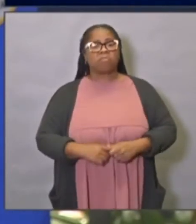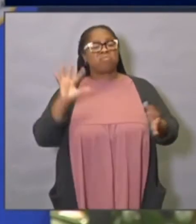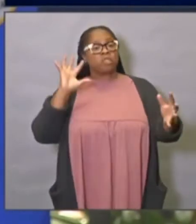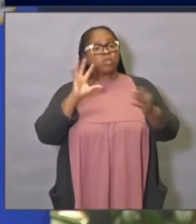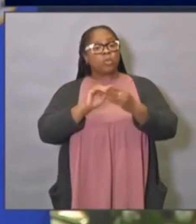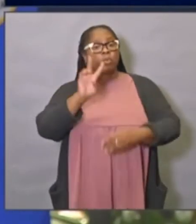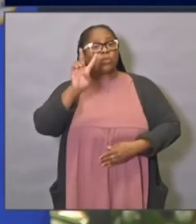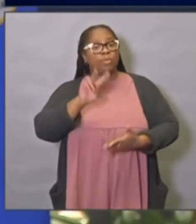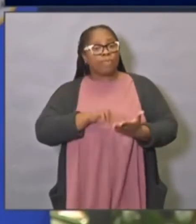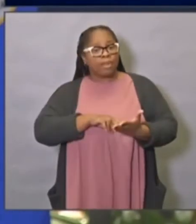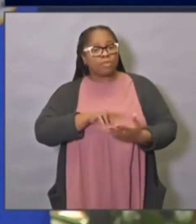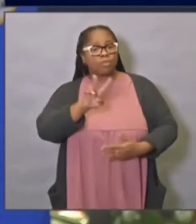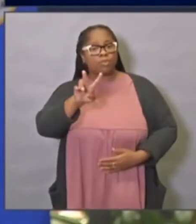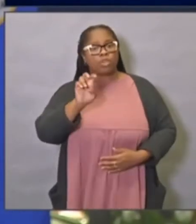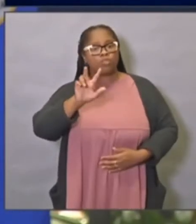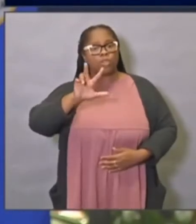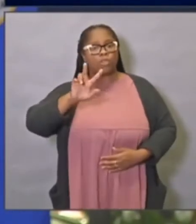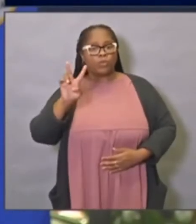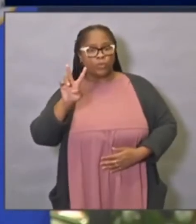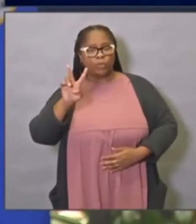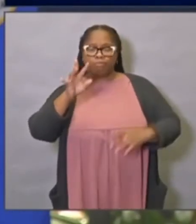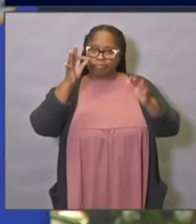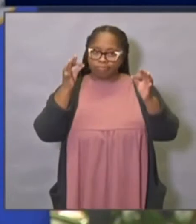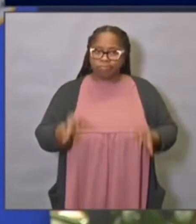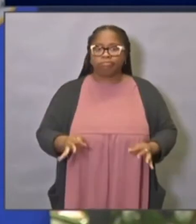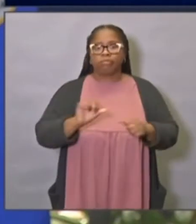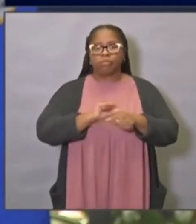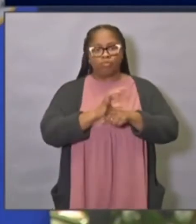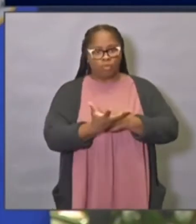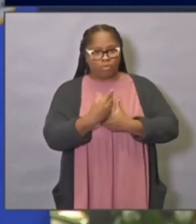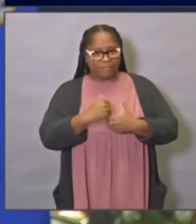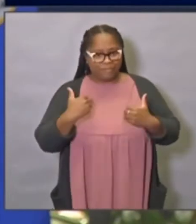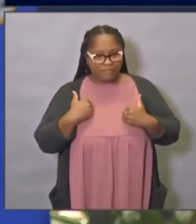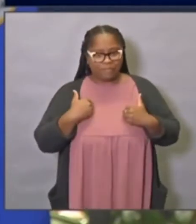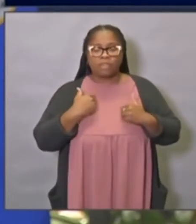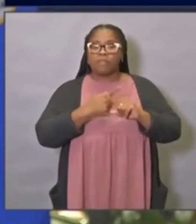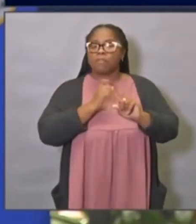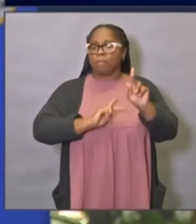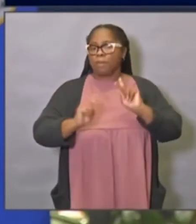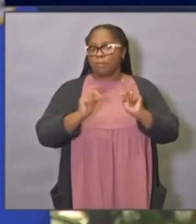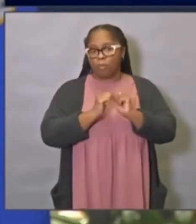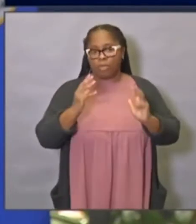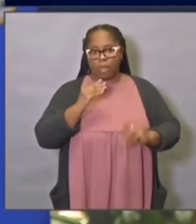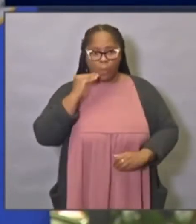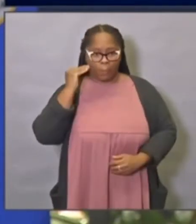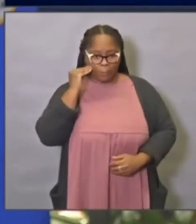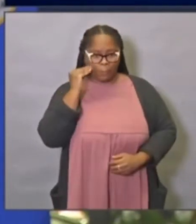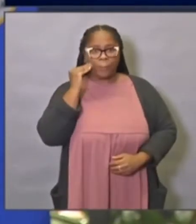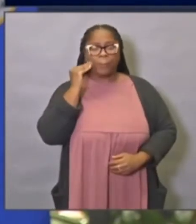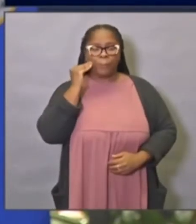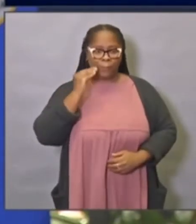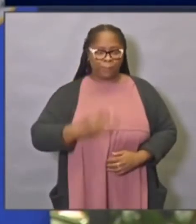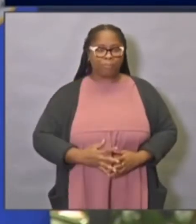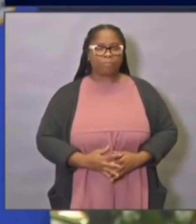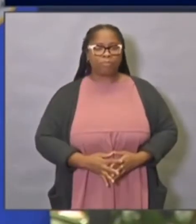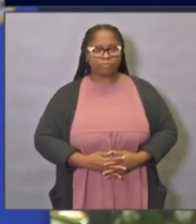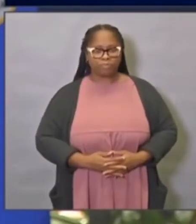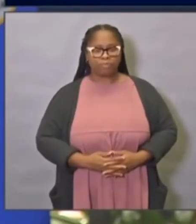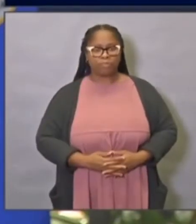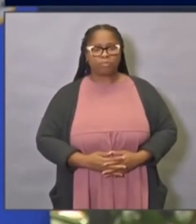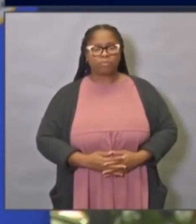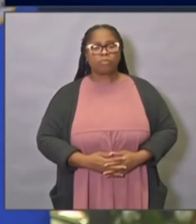of 2,232 confirmed cases among people experiencing homelessness.